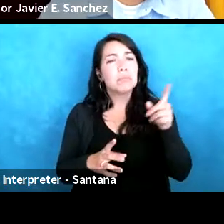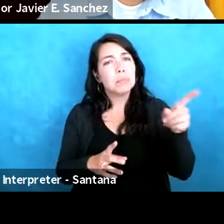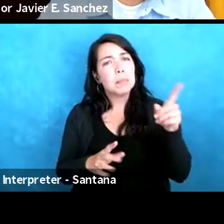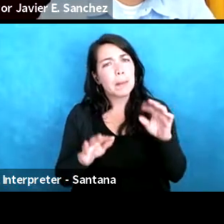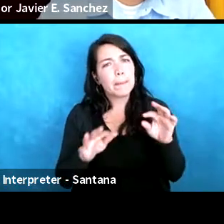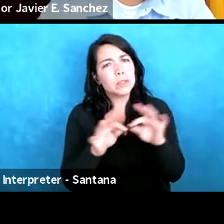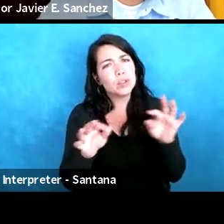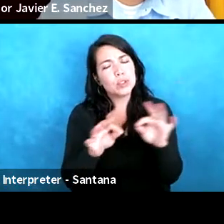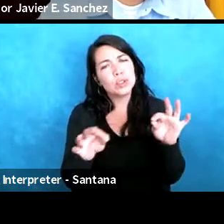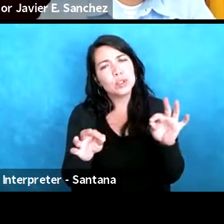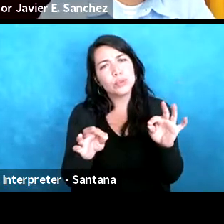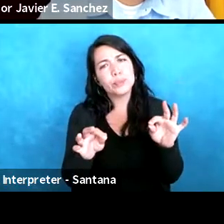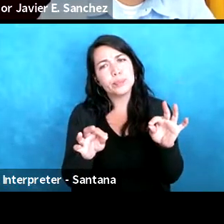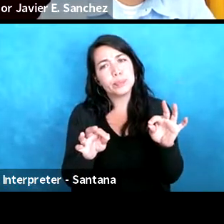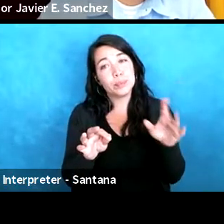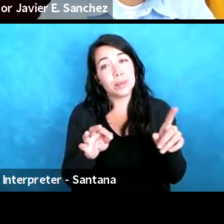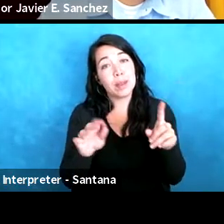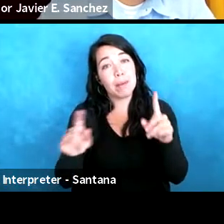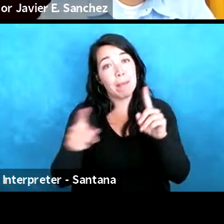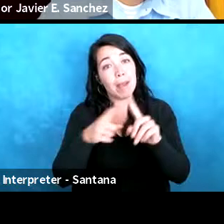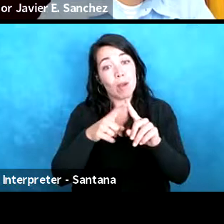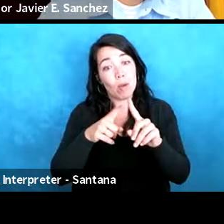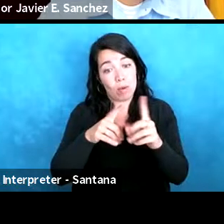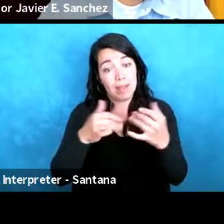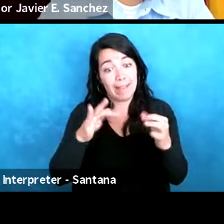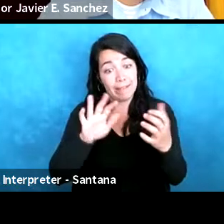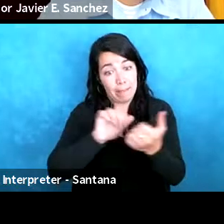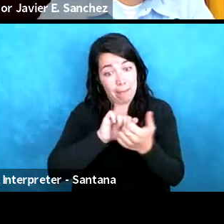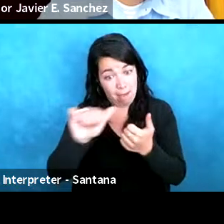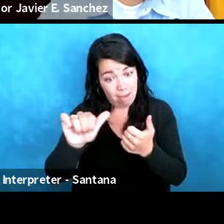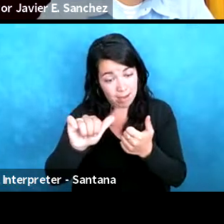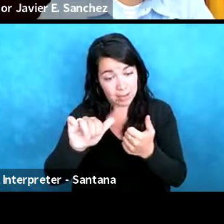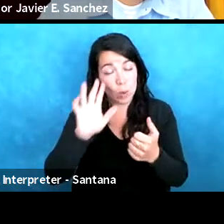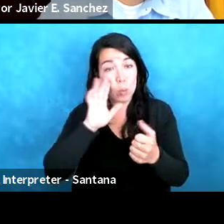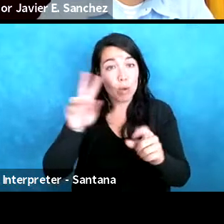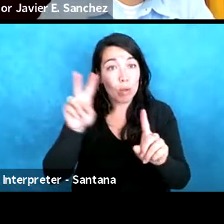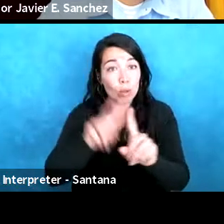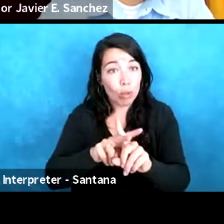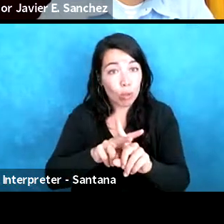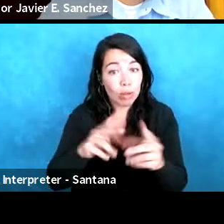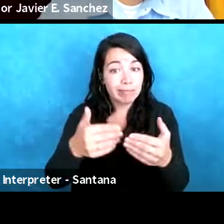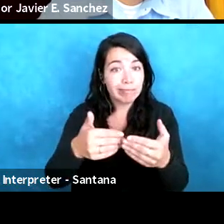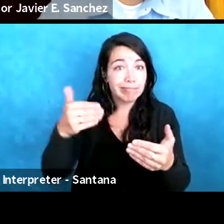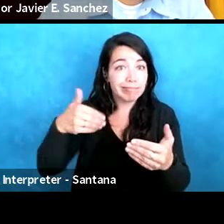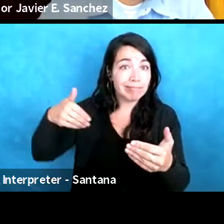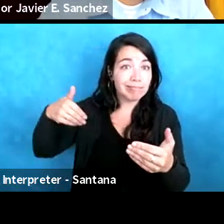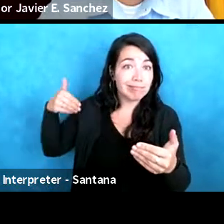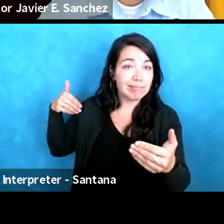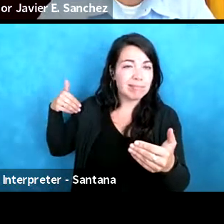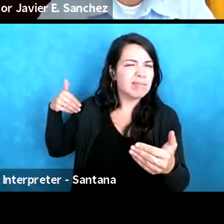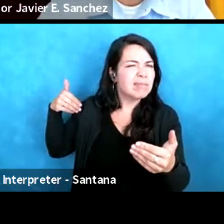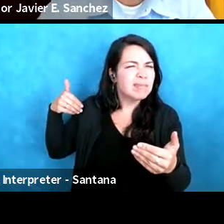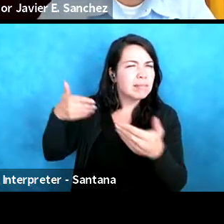the retroactivity, and I'm curious to know how far back that will go.